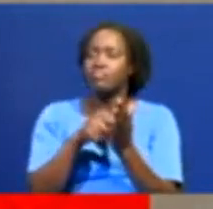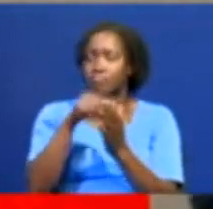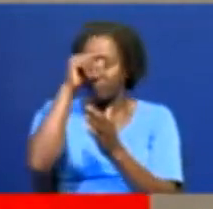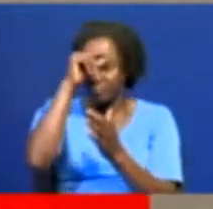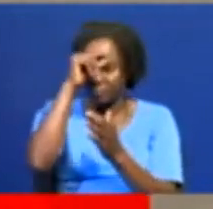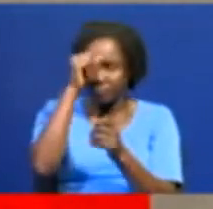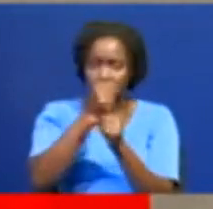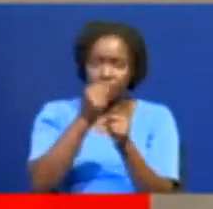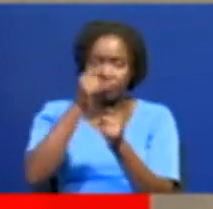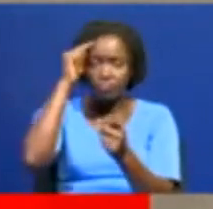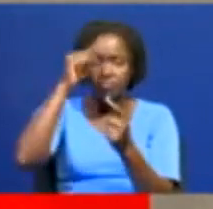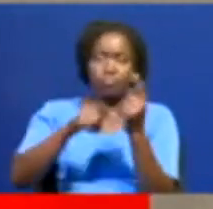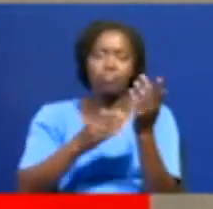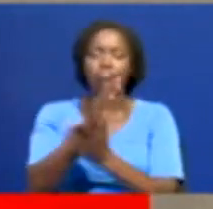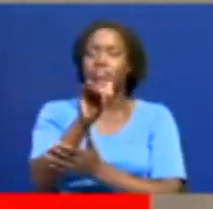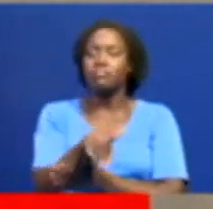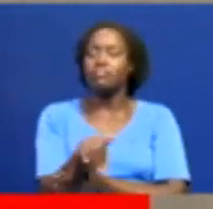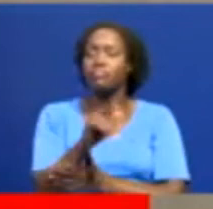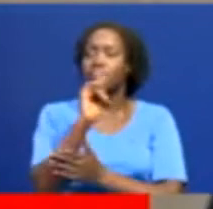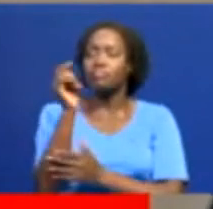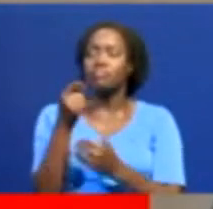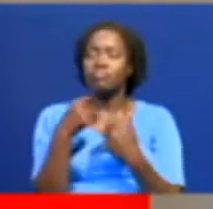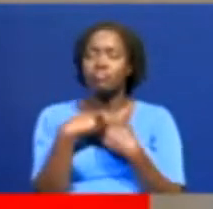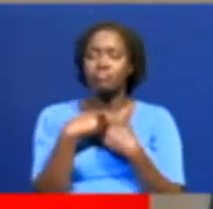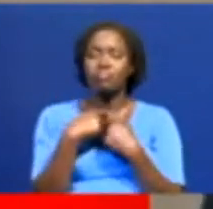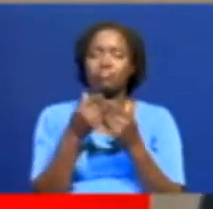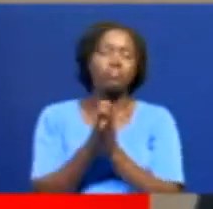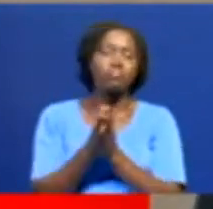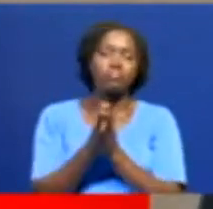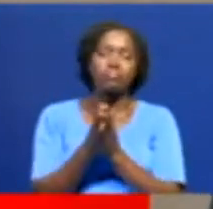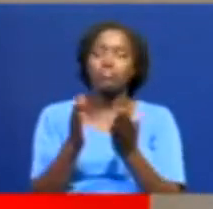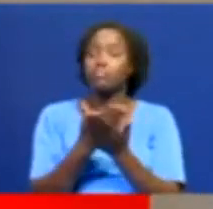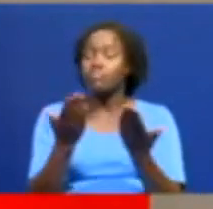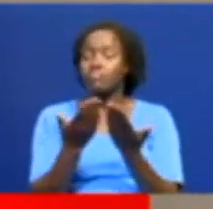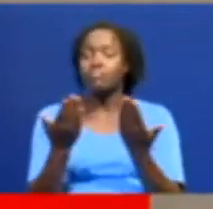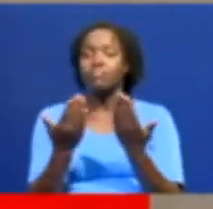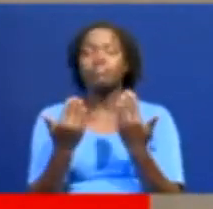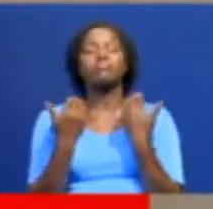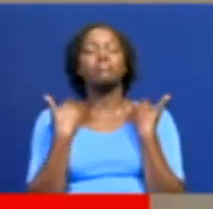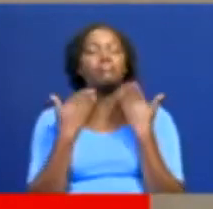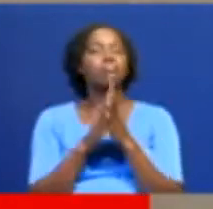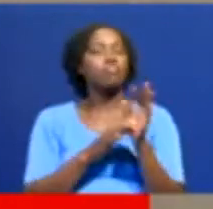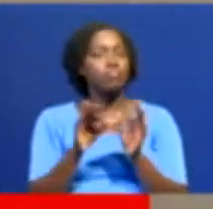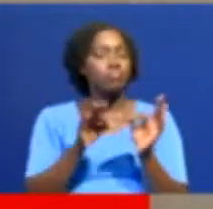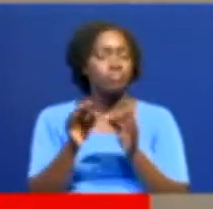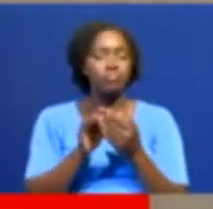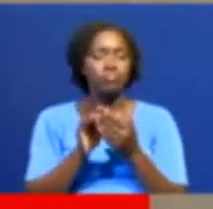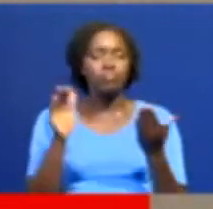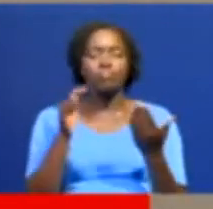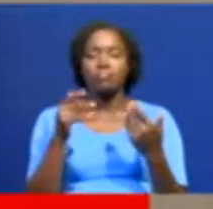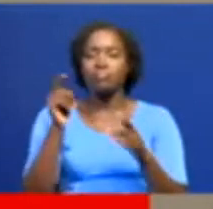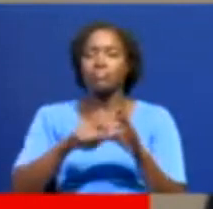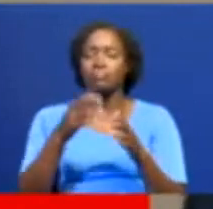government is working towards ensuring that Kenyans have a roof over their heads. And to expound more on this, I am joined by